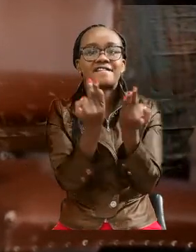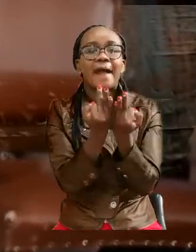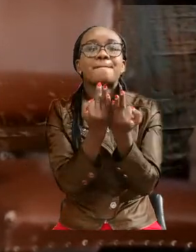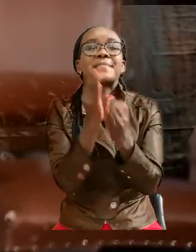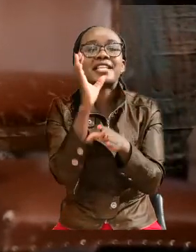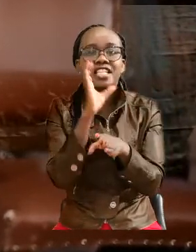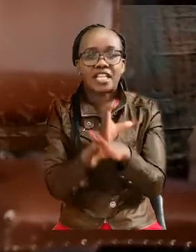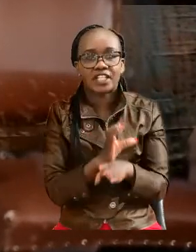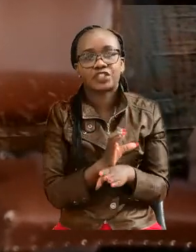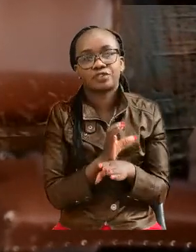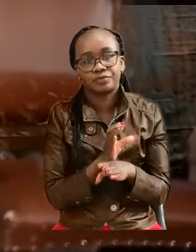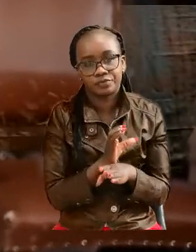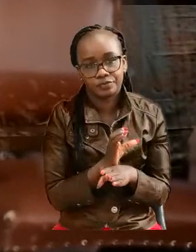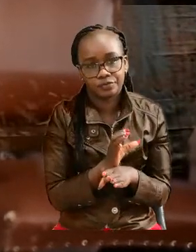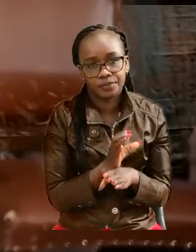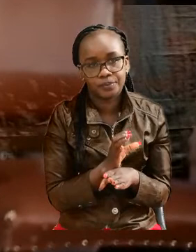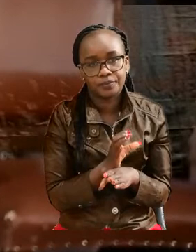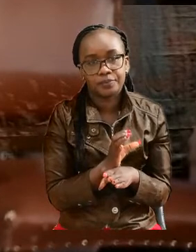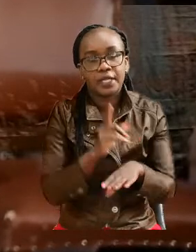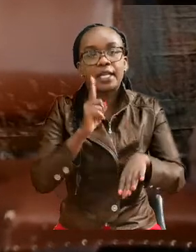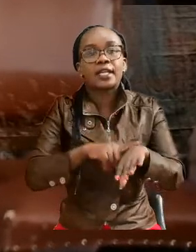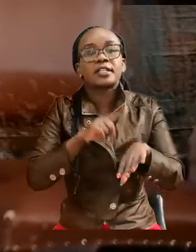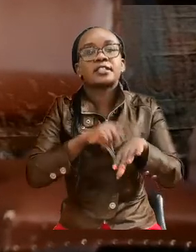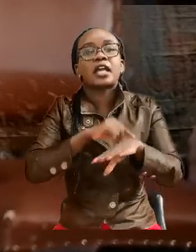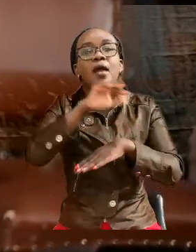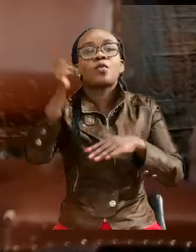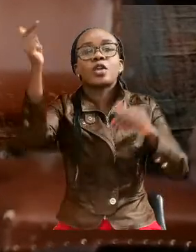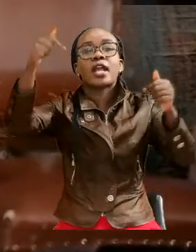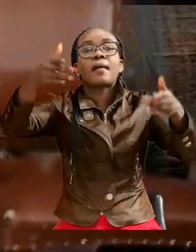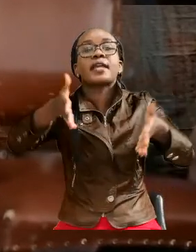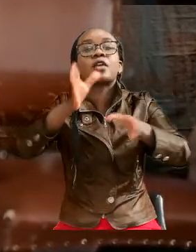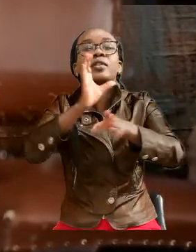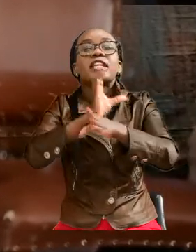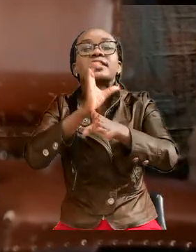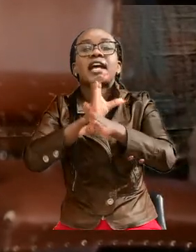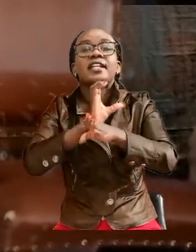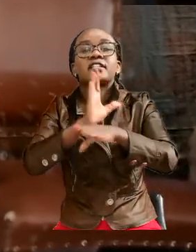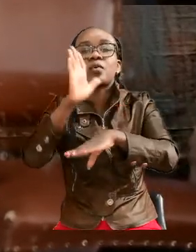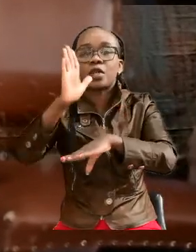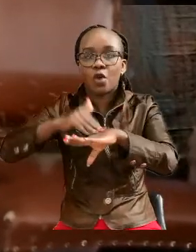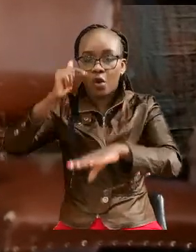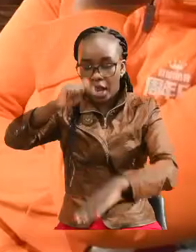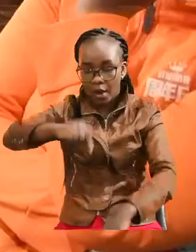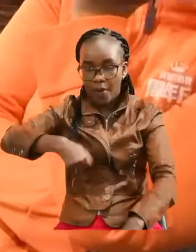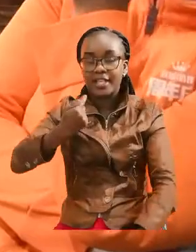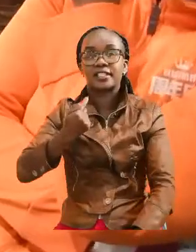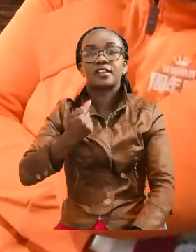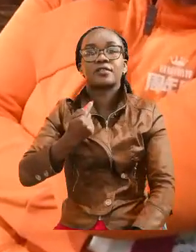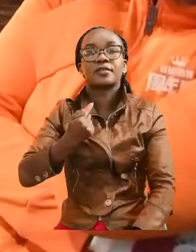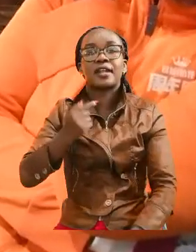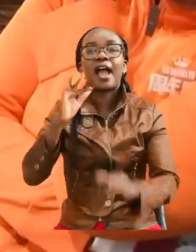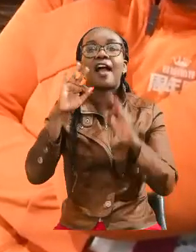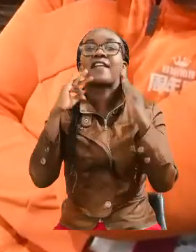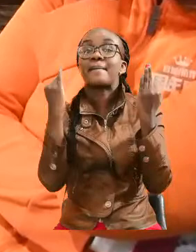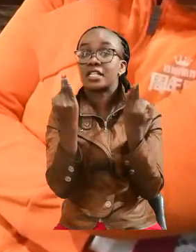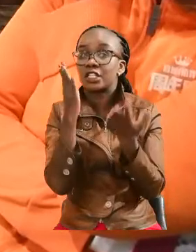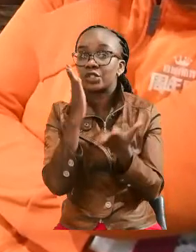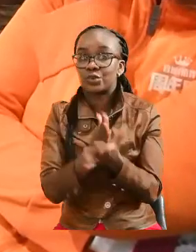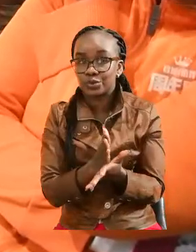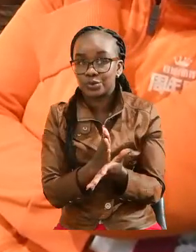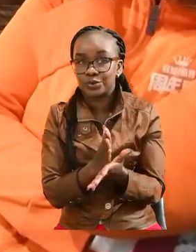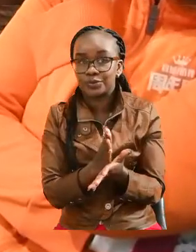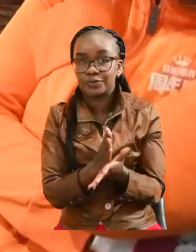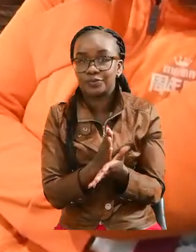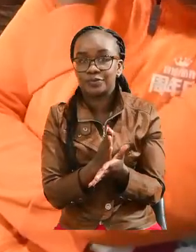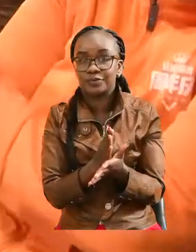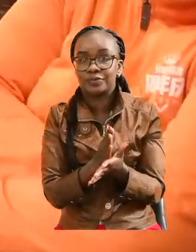altar. When we all come to church, we call ourselves a family, isn't it?